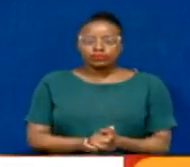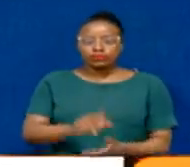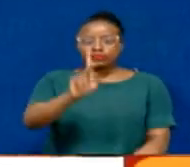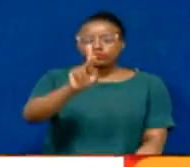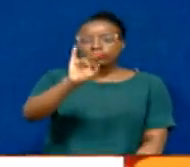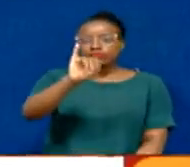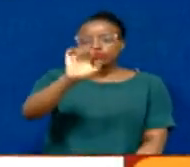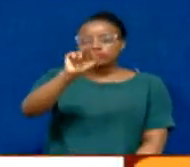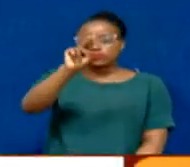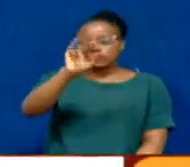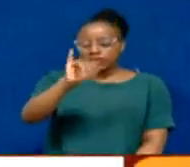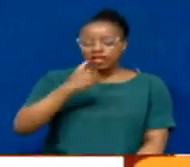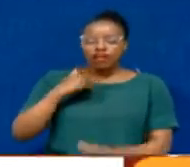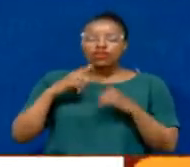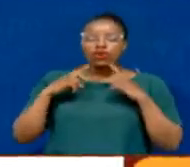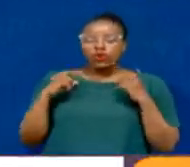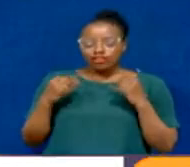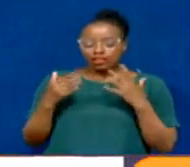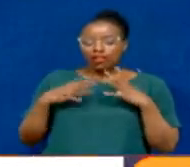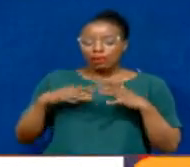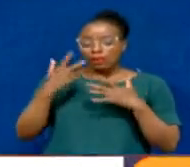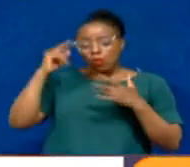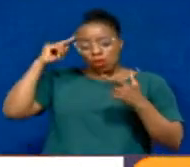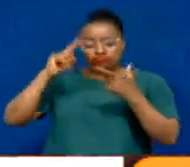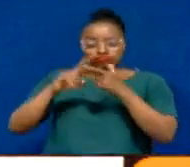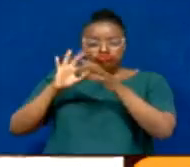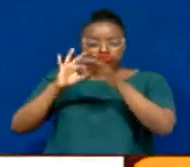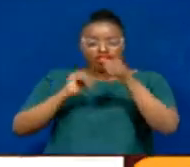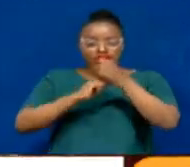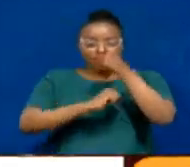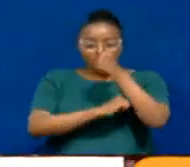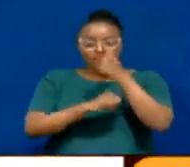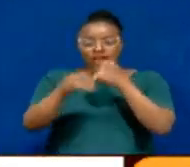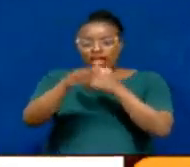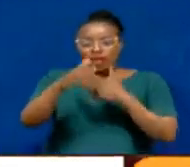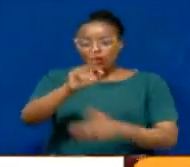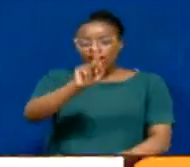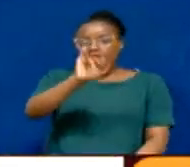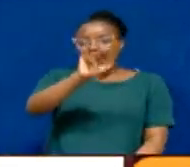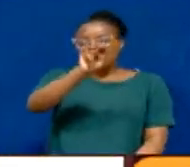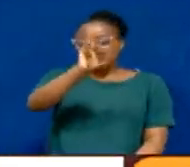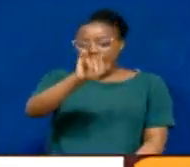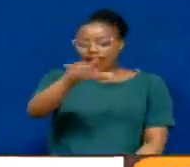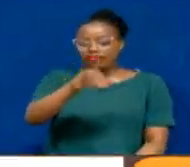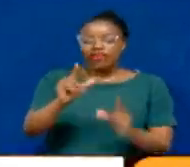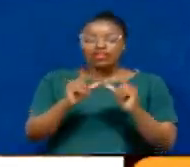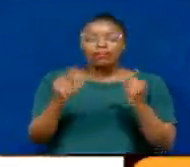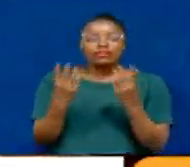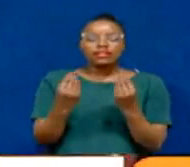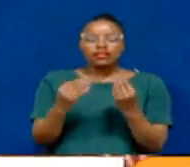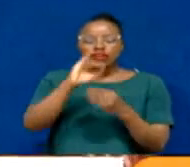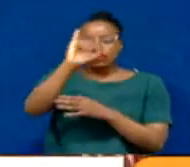Kenyan lawmaker Kanini Kega hosted leaders allied to the Azimio party in his constituency. Here the message was